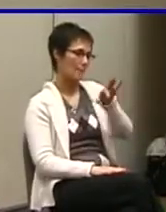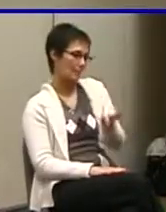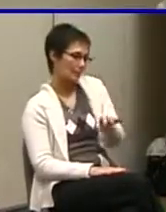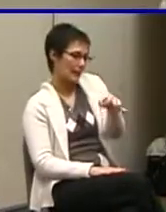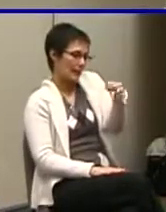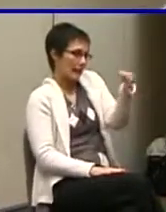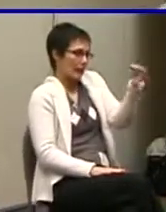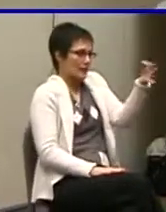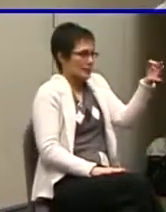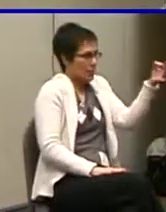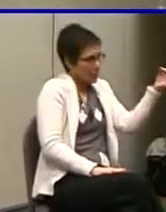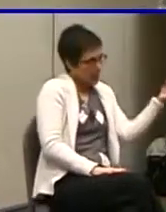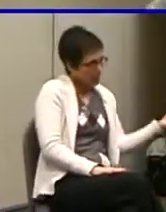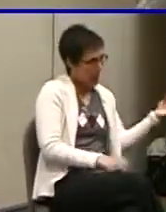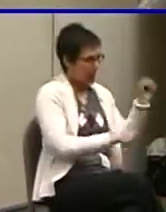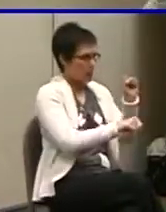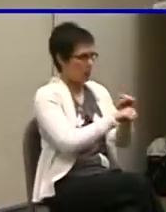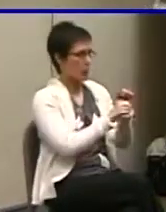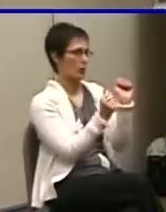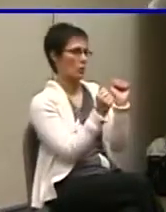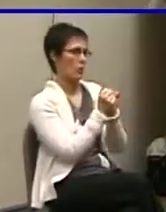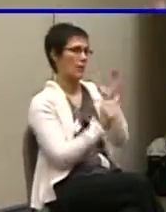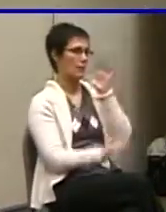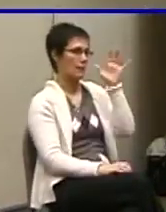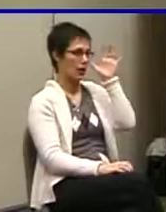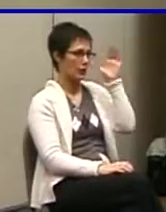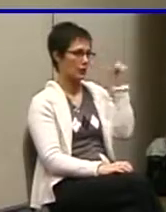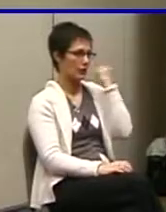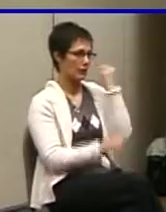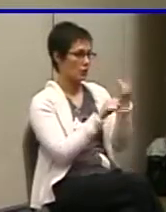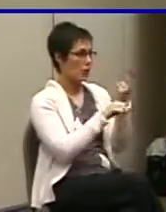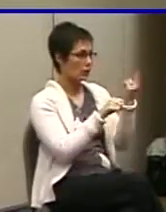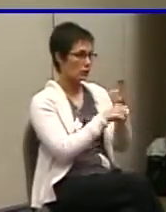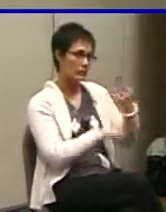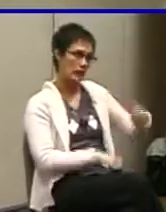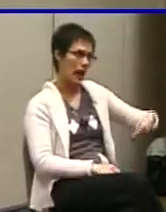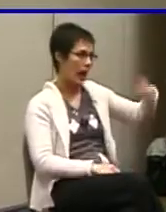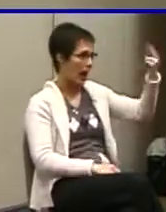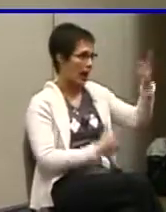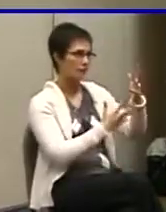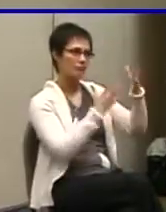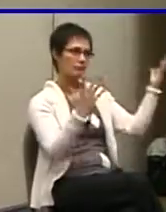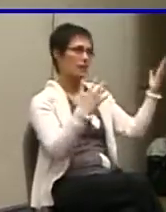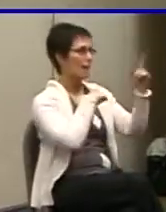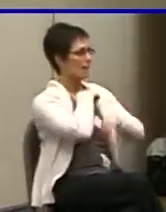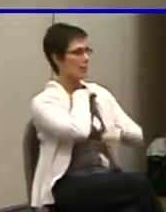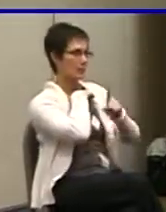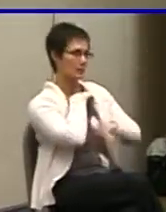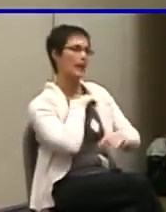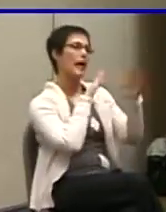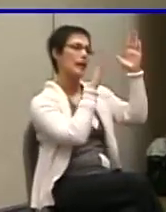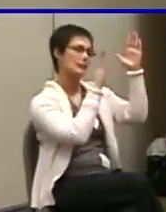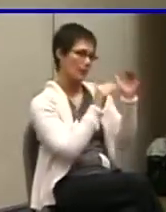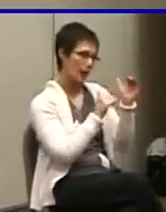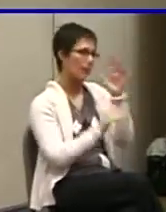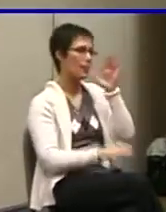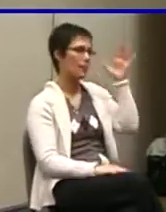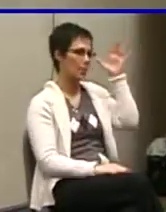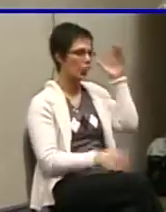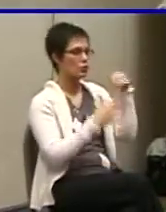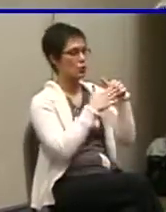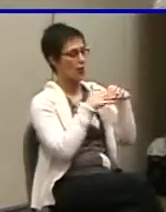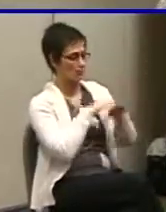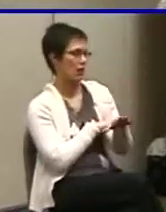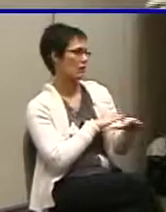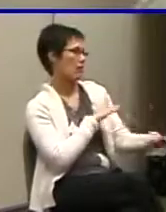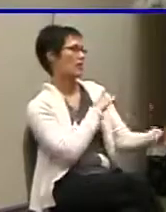parents. If you are utilizing high levels of punishment, expect the parent to come in ready to fight.